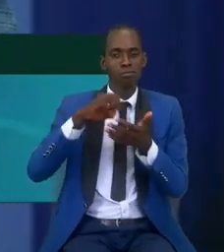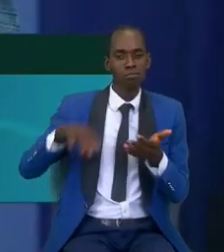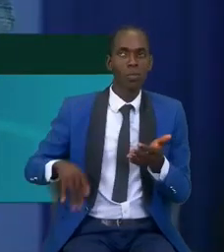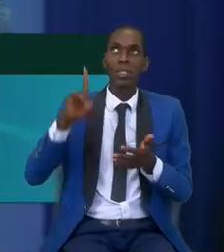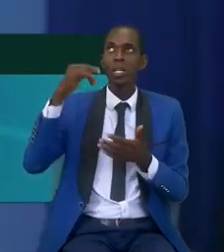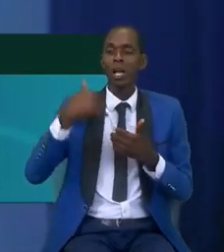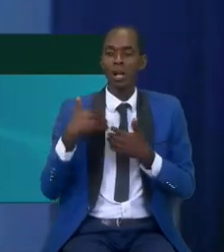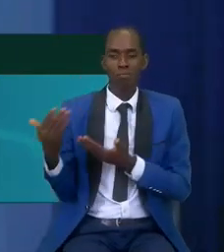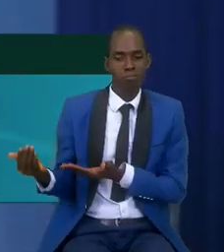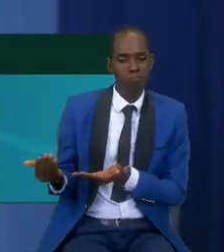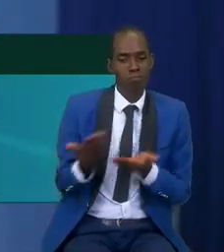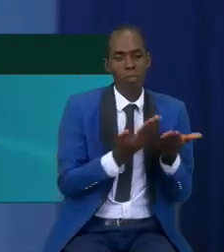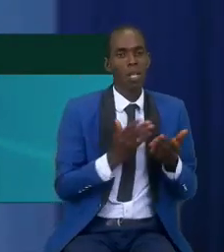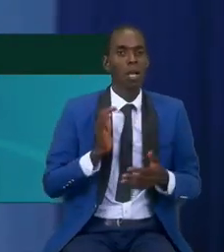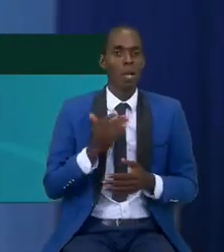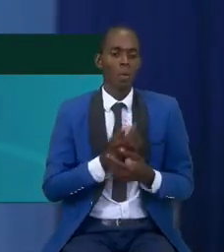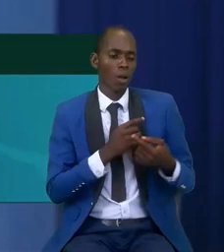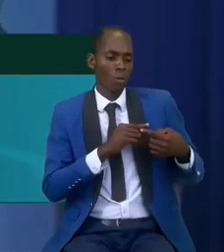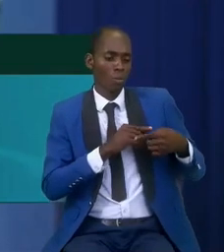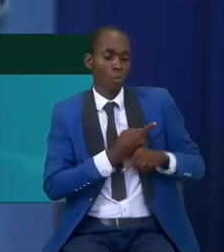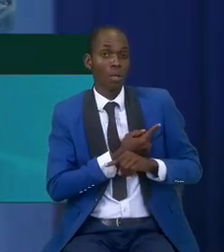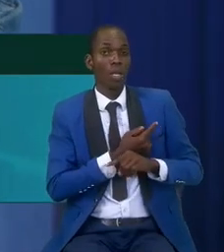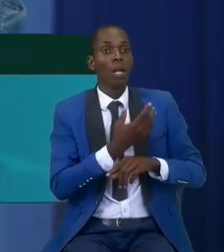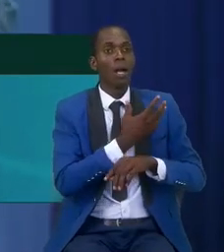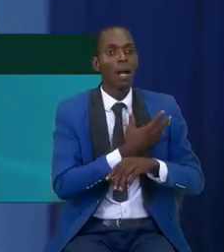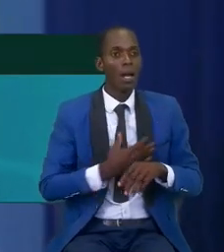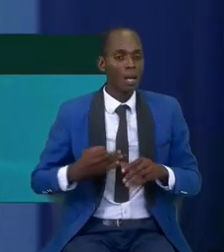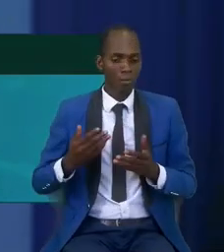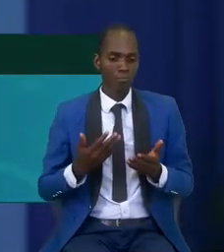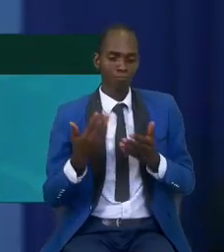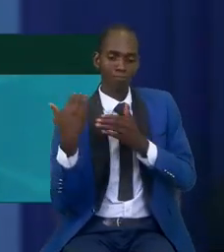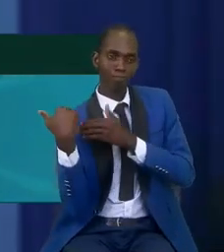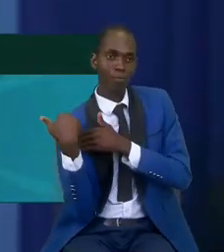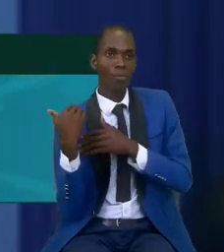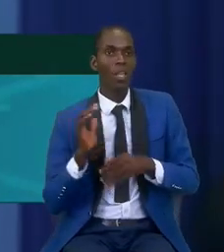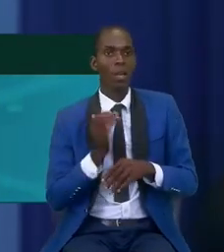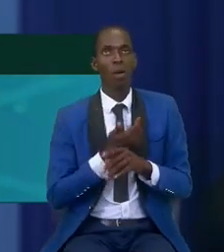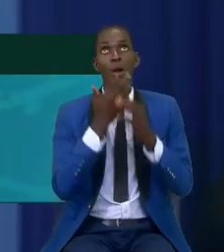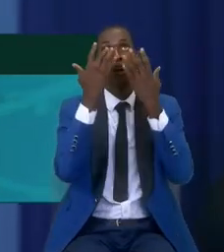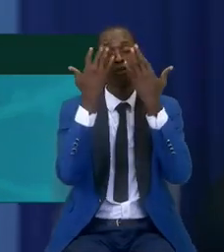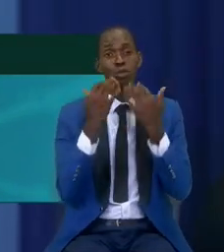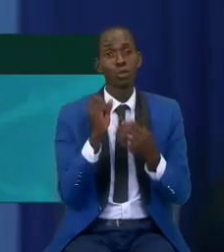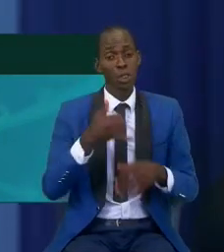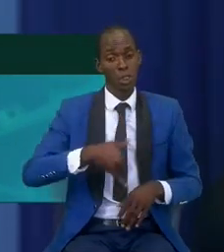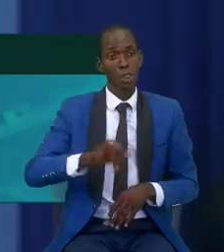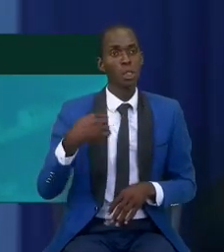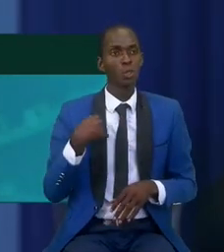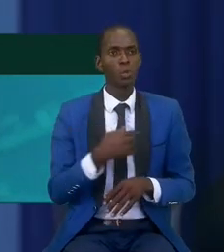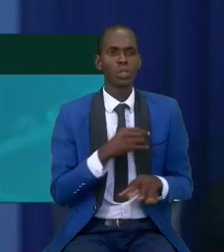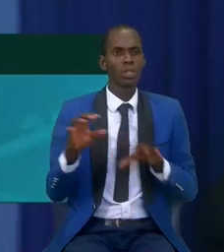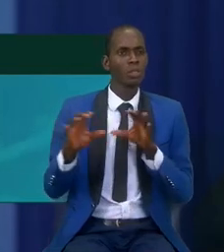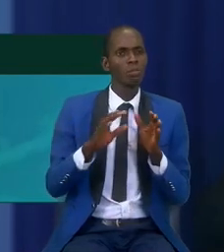our sorrows yes we did the steam him streaking smooching of God Lord and